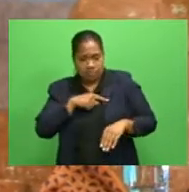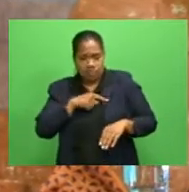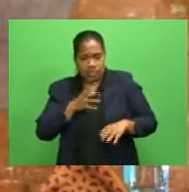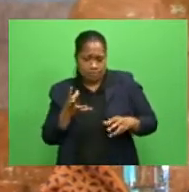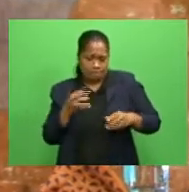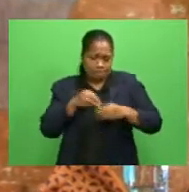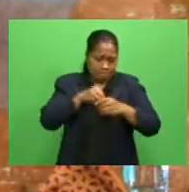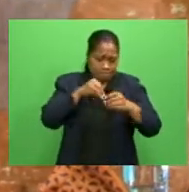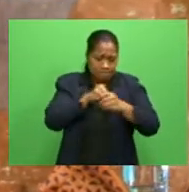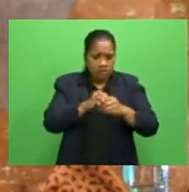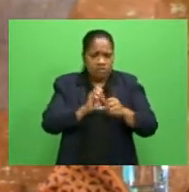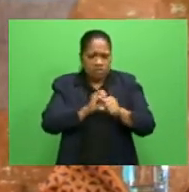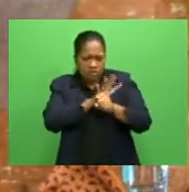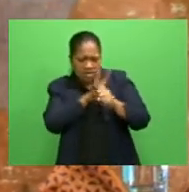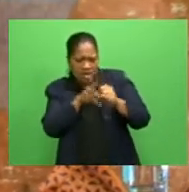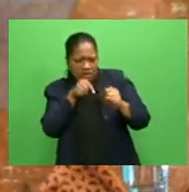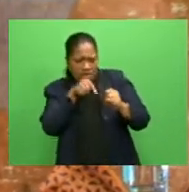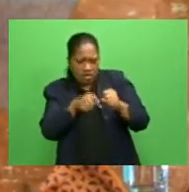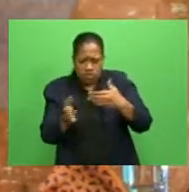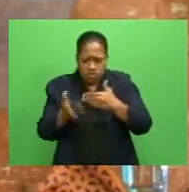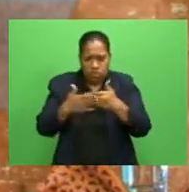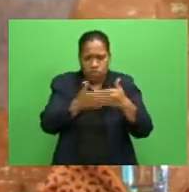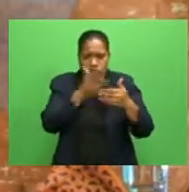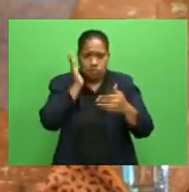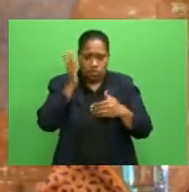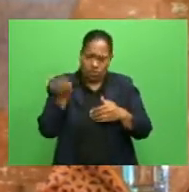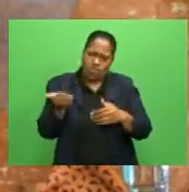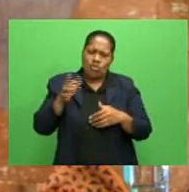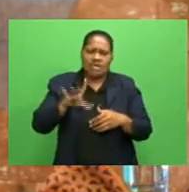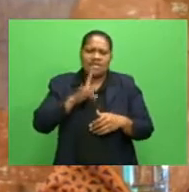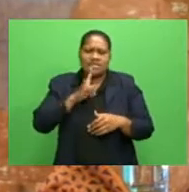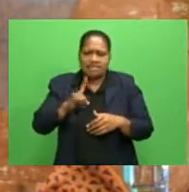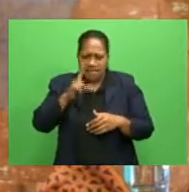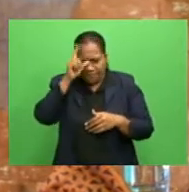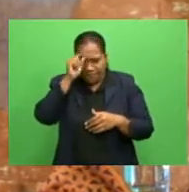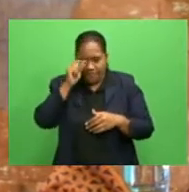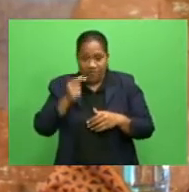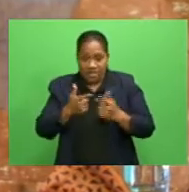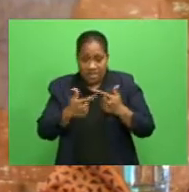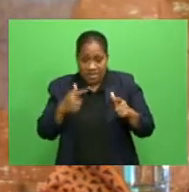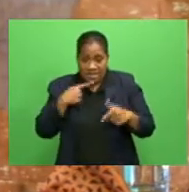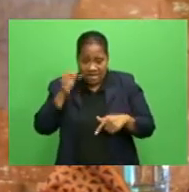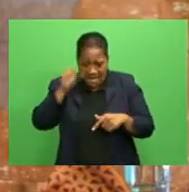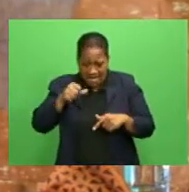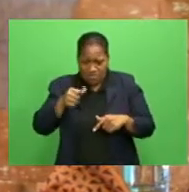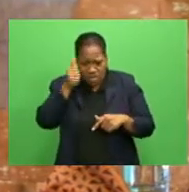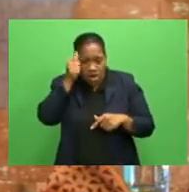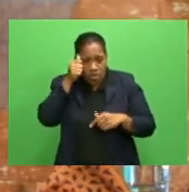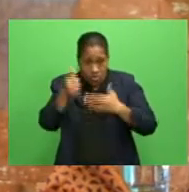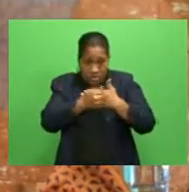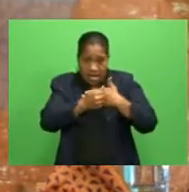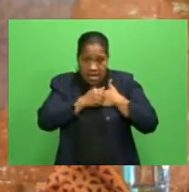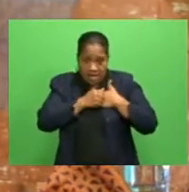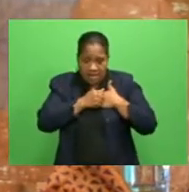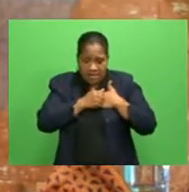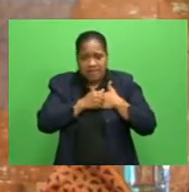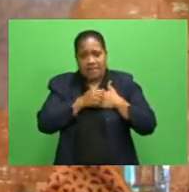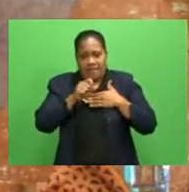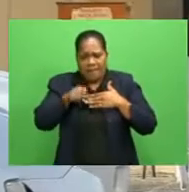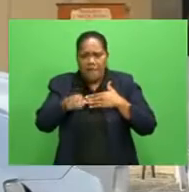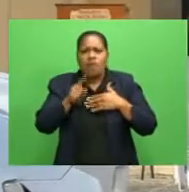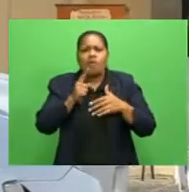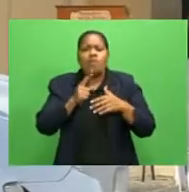not easy, as I've said in the Tokyo language, even though we knew it was safe and necessary because of